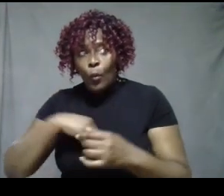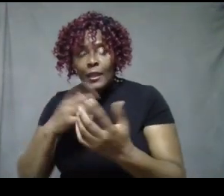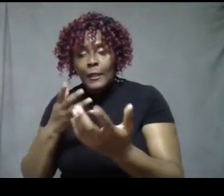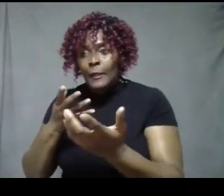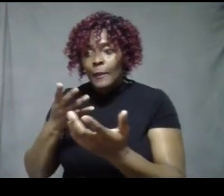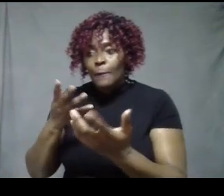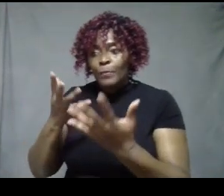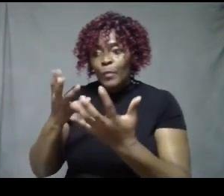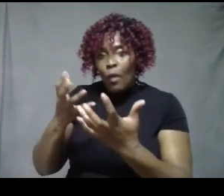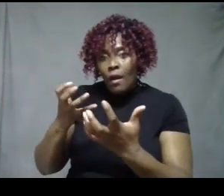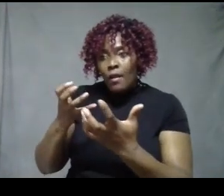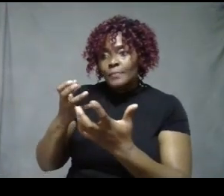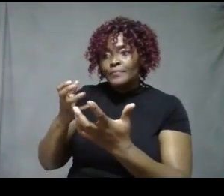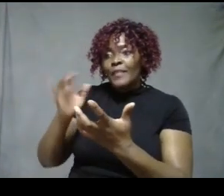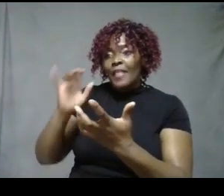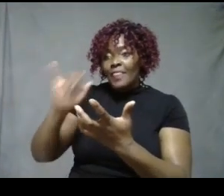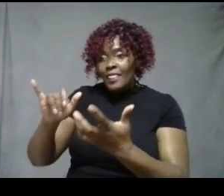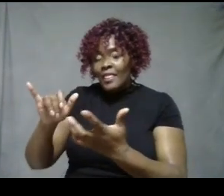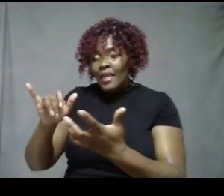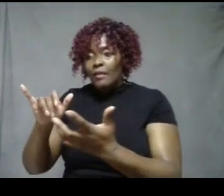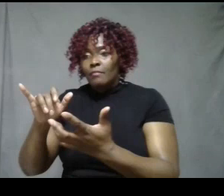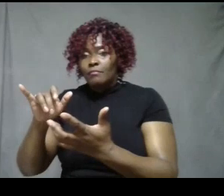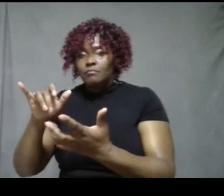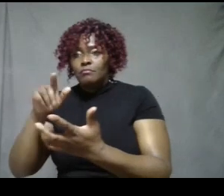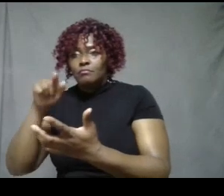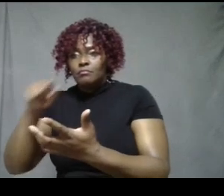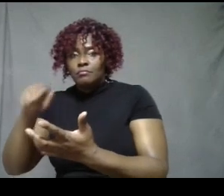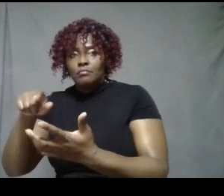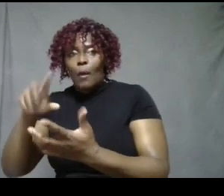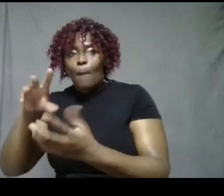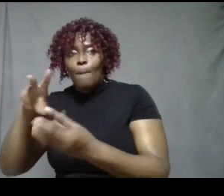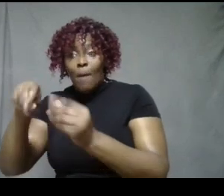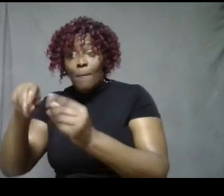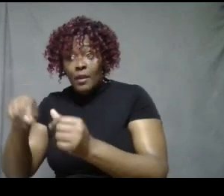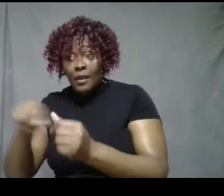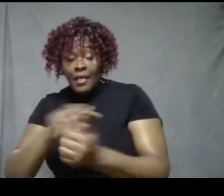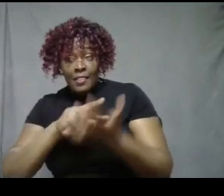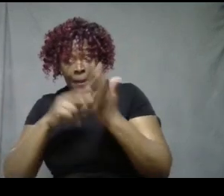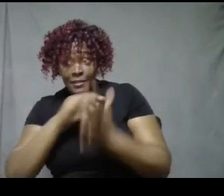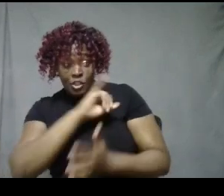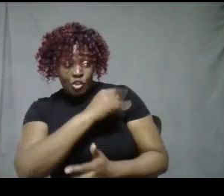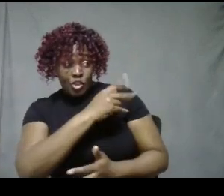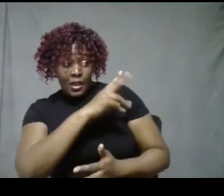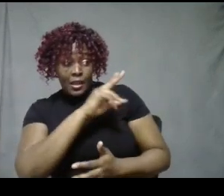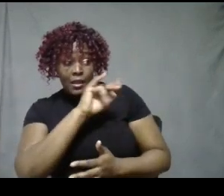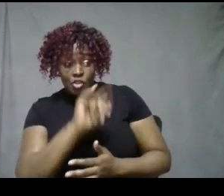direction. At that point, is JKM out of the picture? Yes.